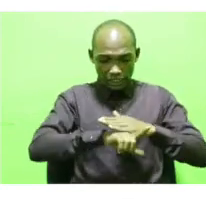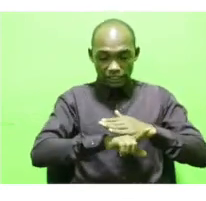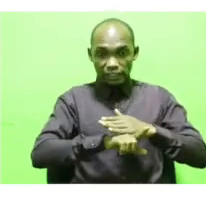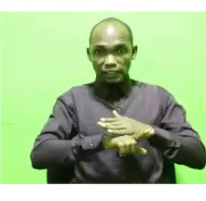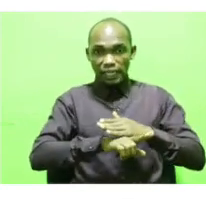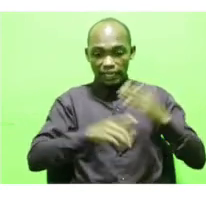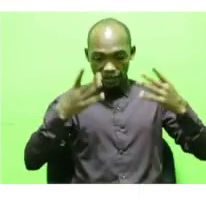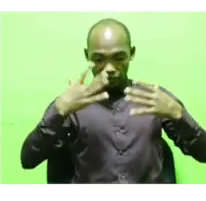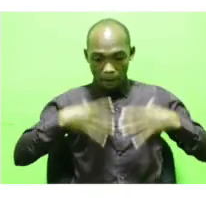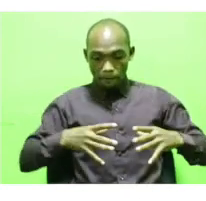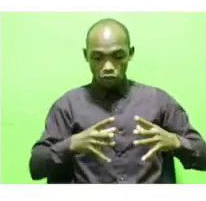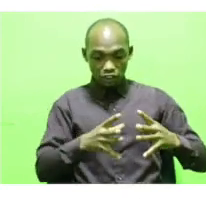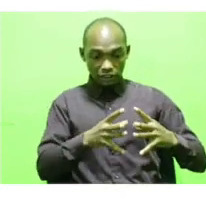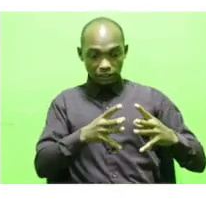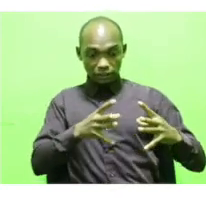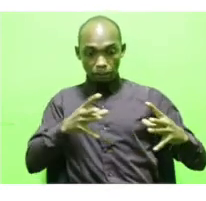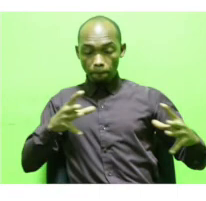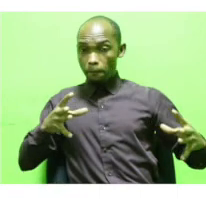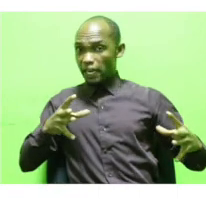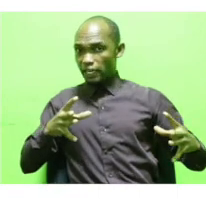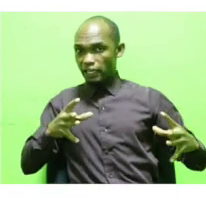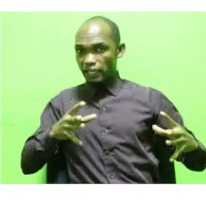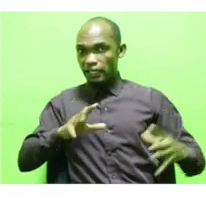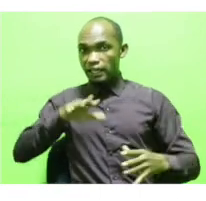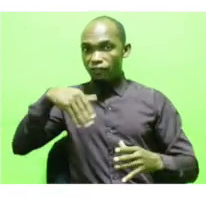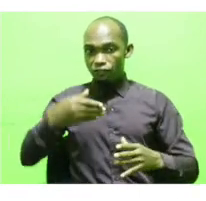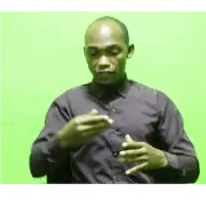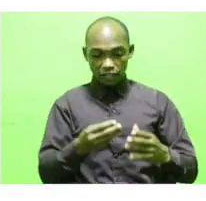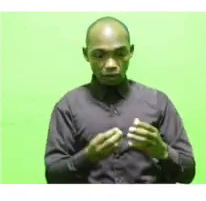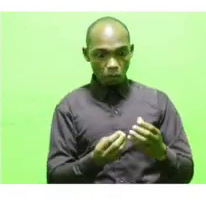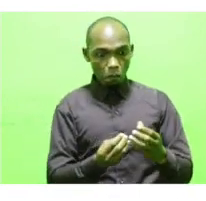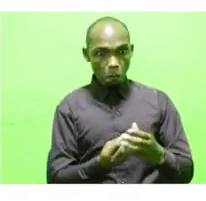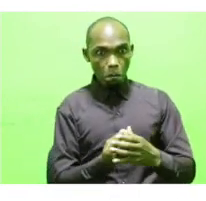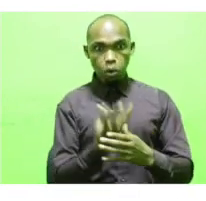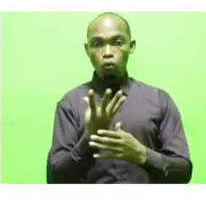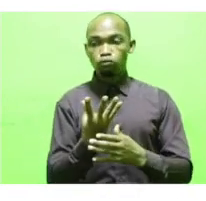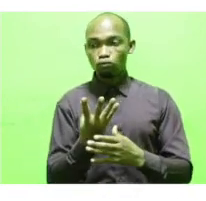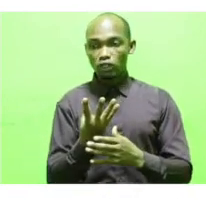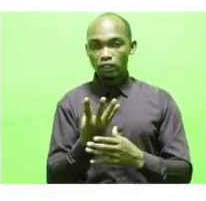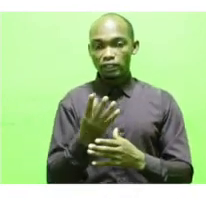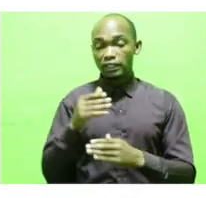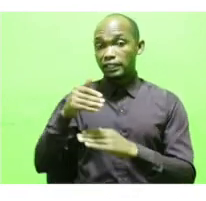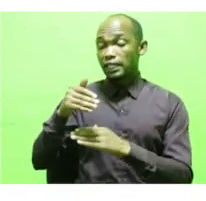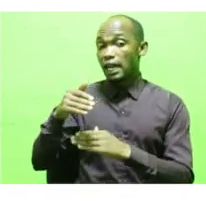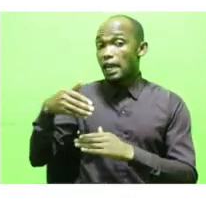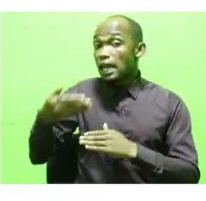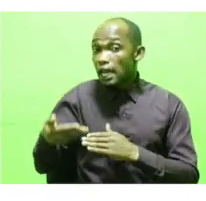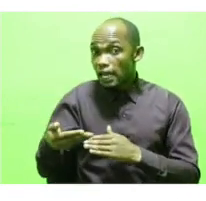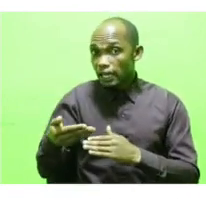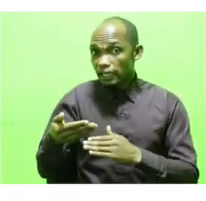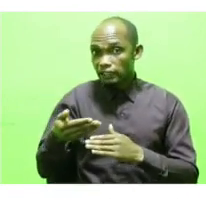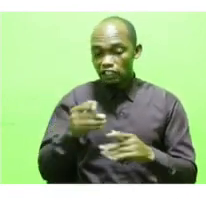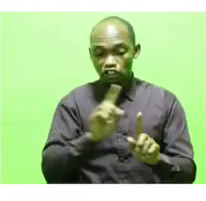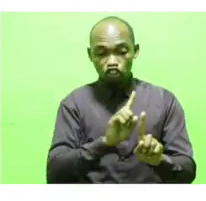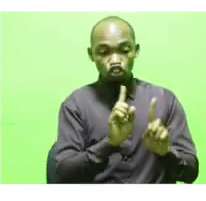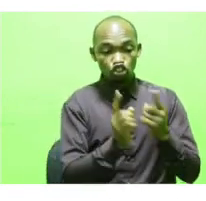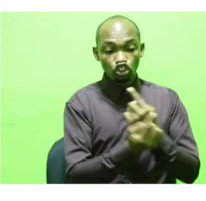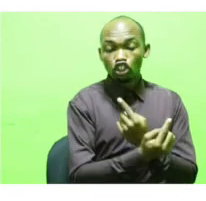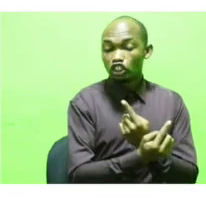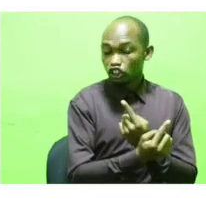exoskeleton, the organism sheds its outer exoskeleton and renews its